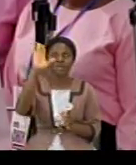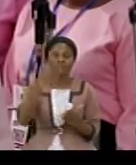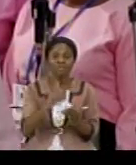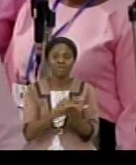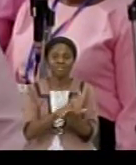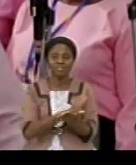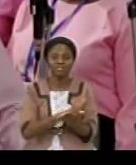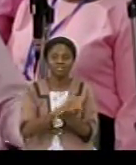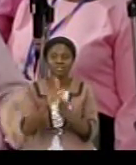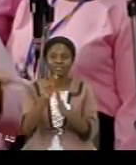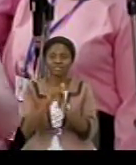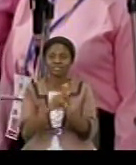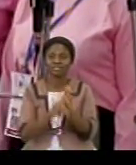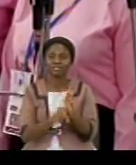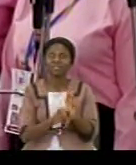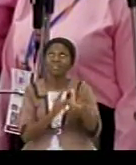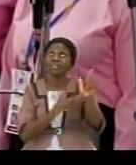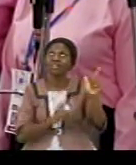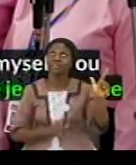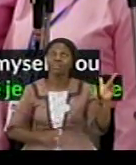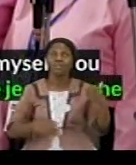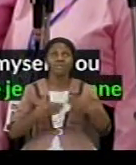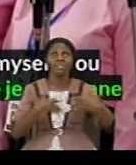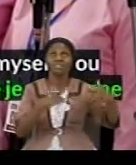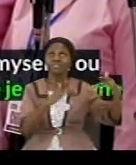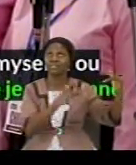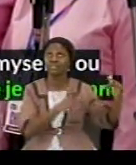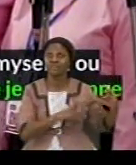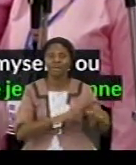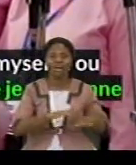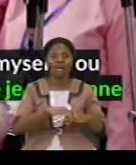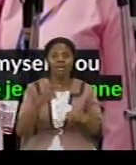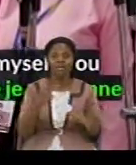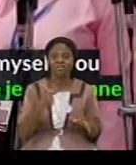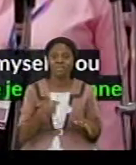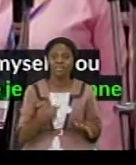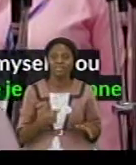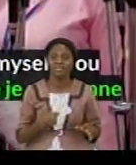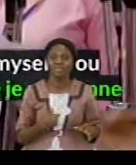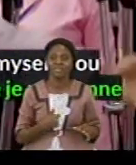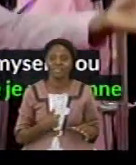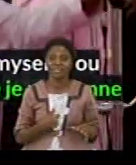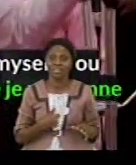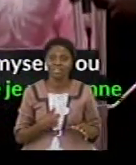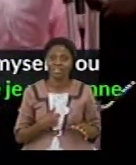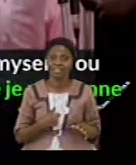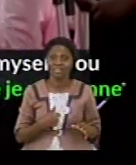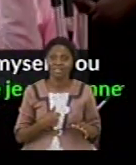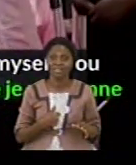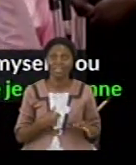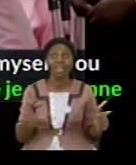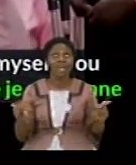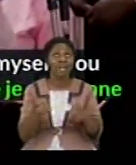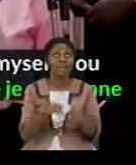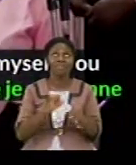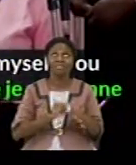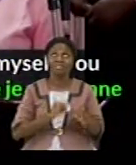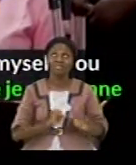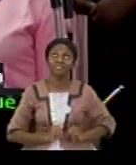righteousness. Lord, have mercy on me, I plead, as I give myself to